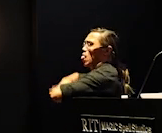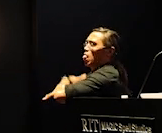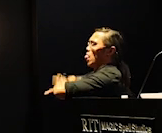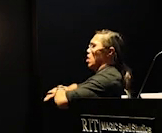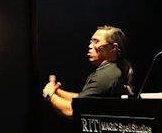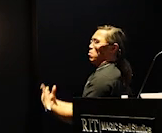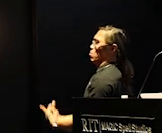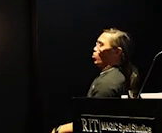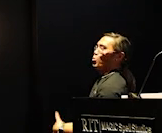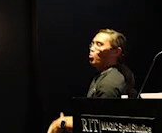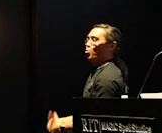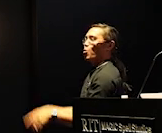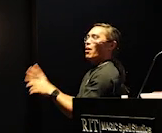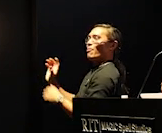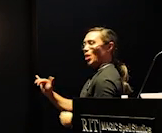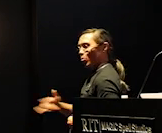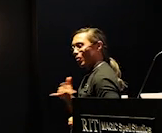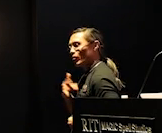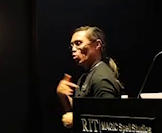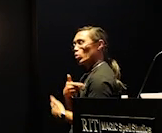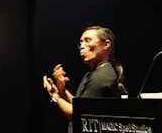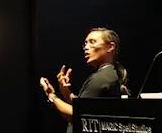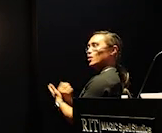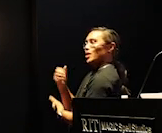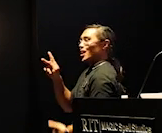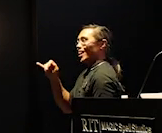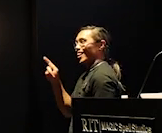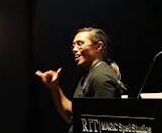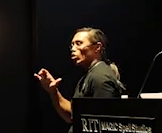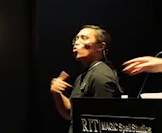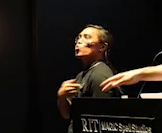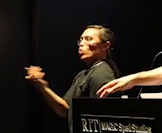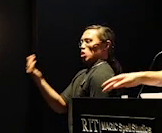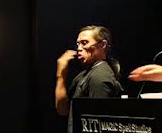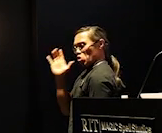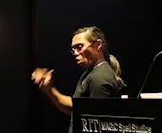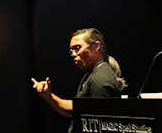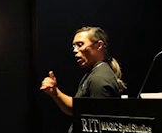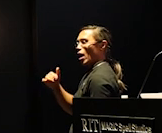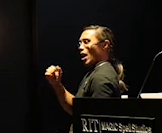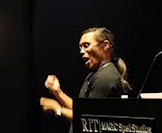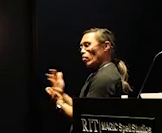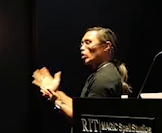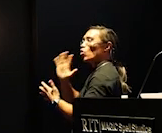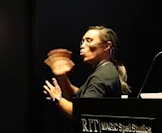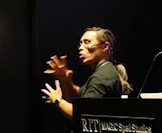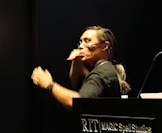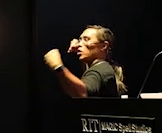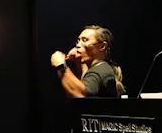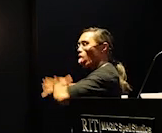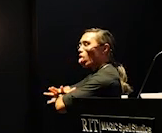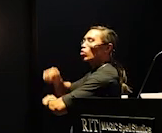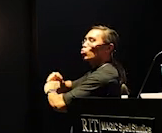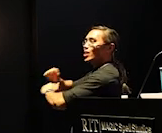do things. And if the right place for this is over here, and an employee